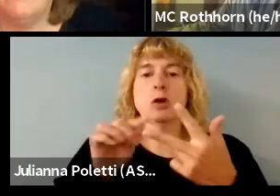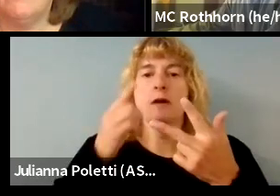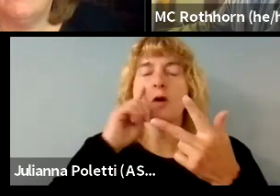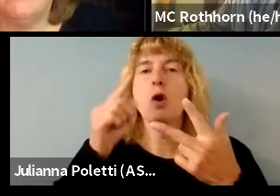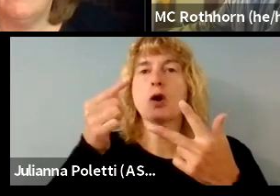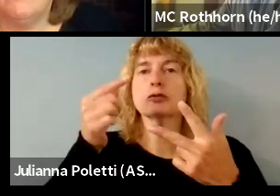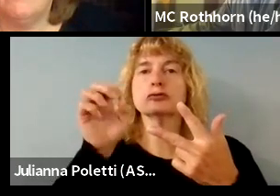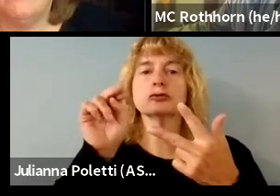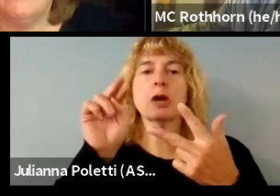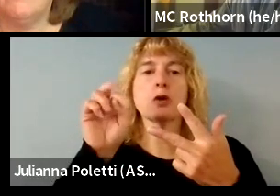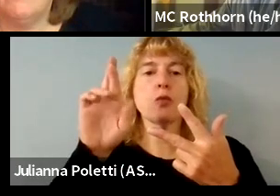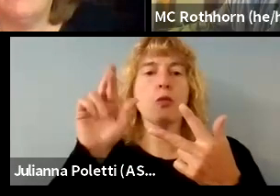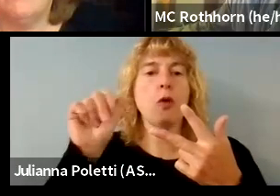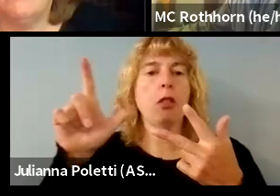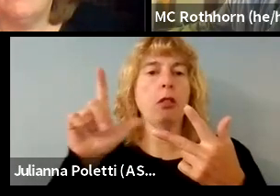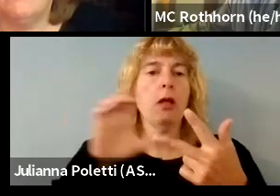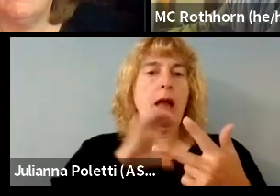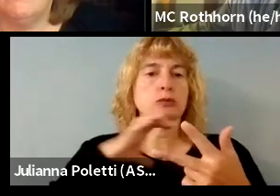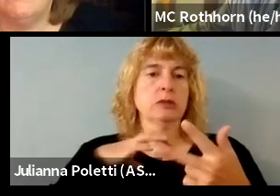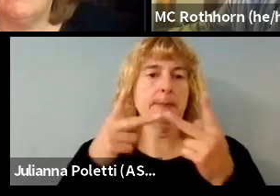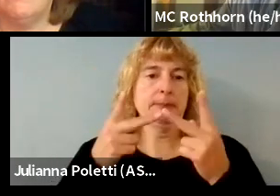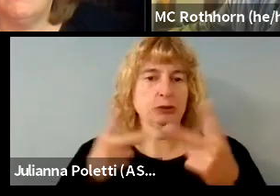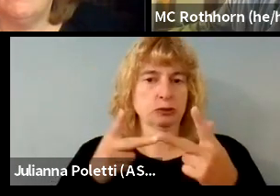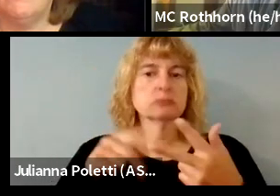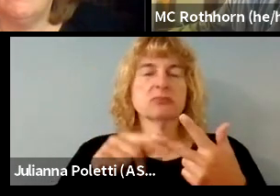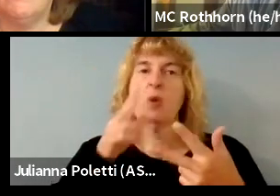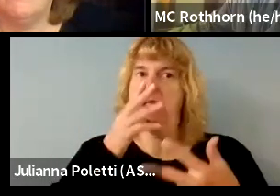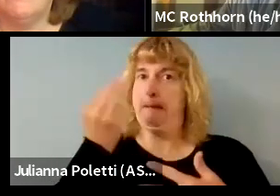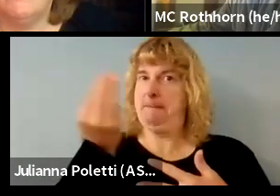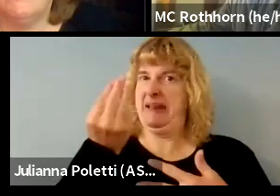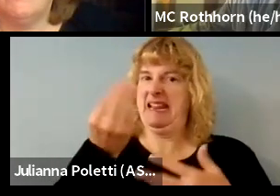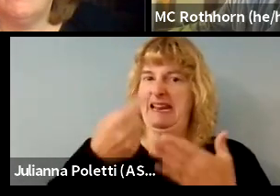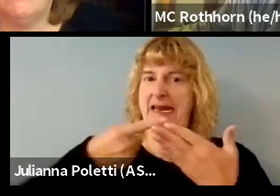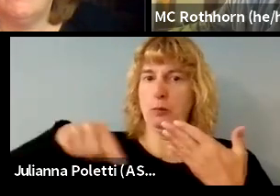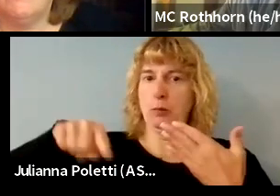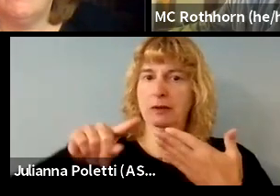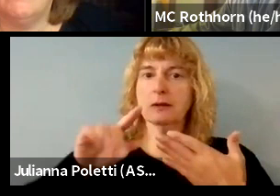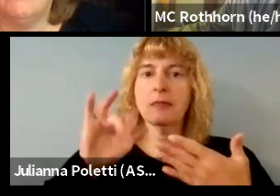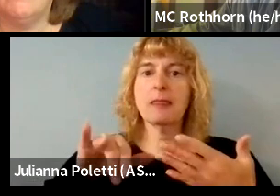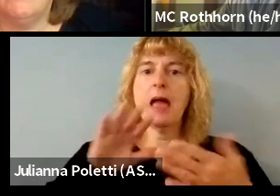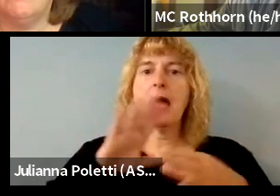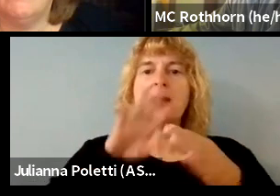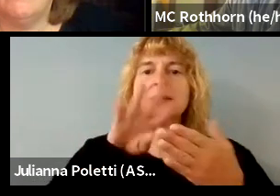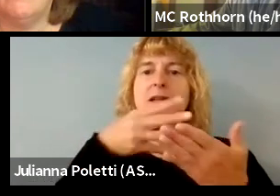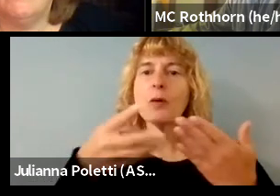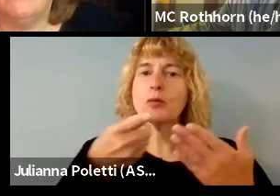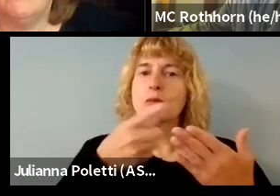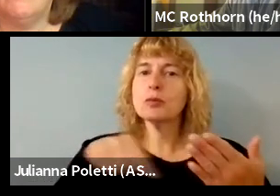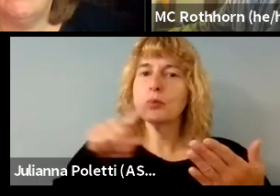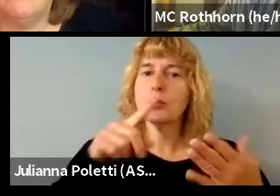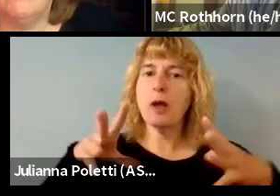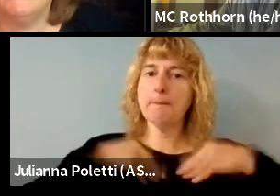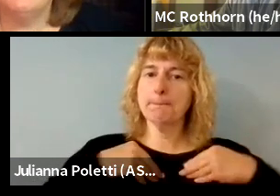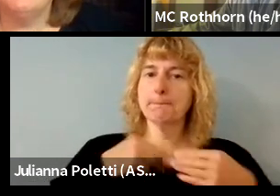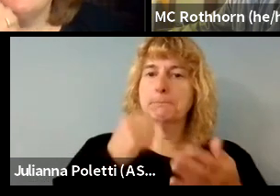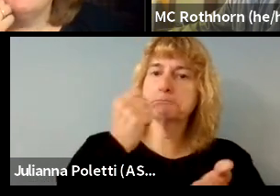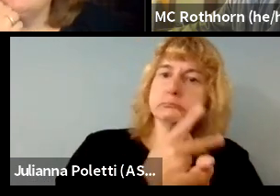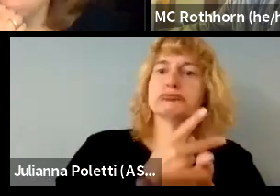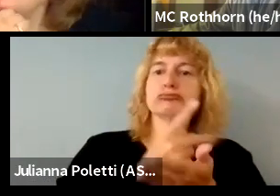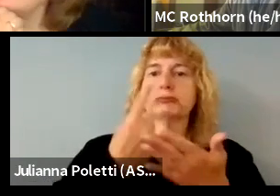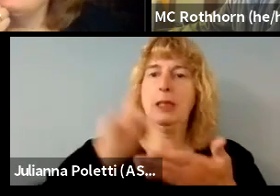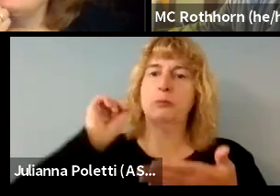next week, as was outlined in the schedule that you all approved last week. And those postings will be